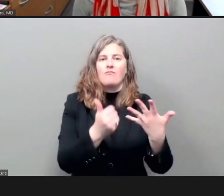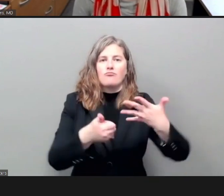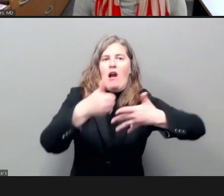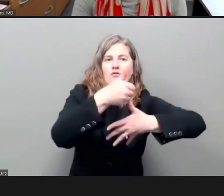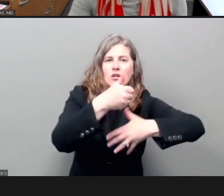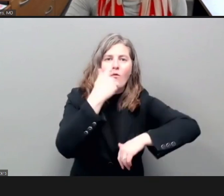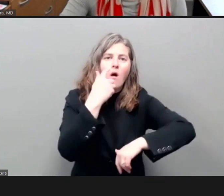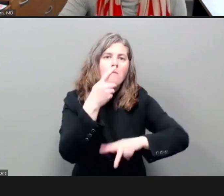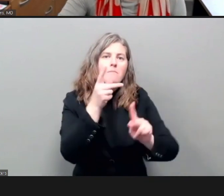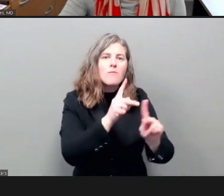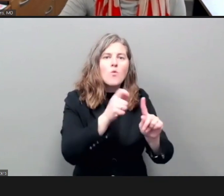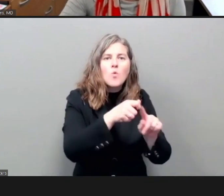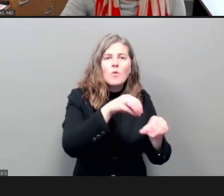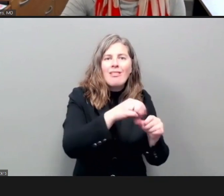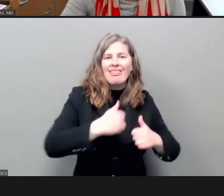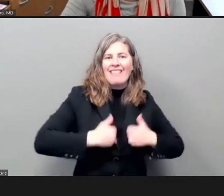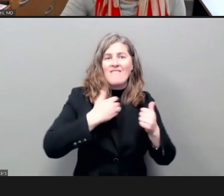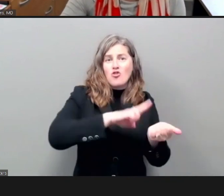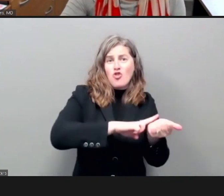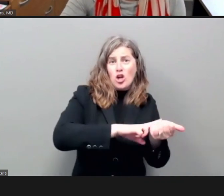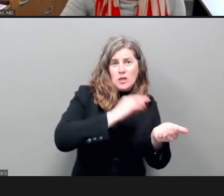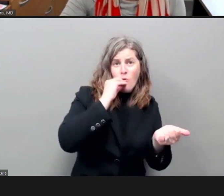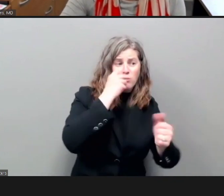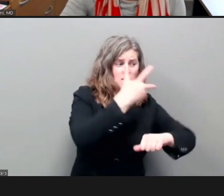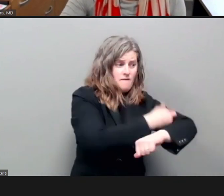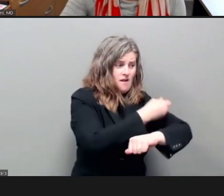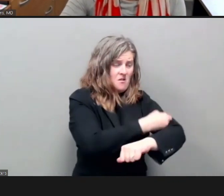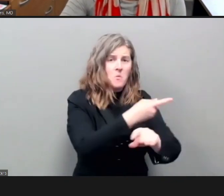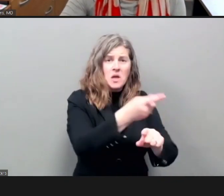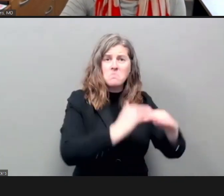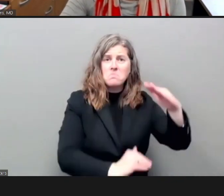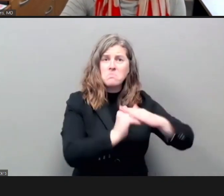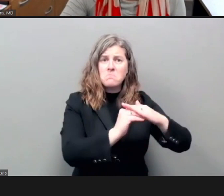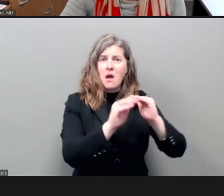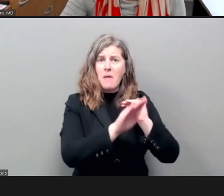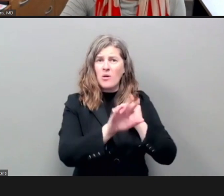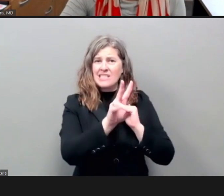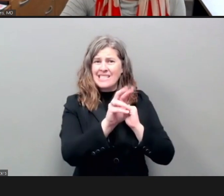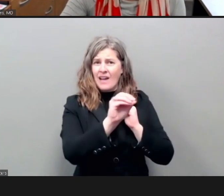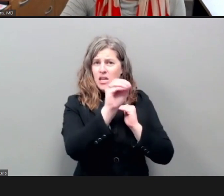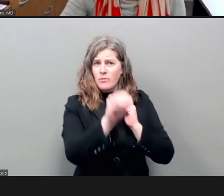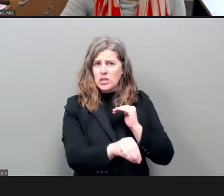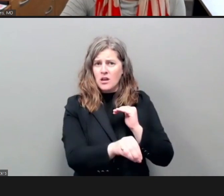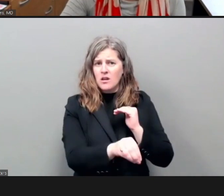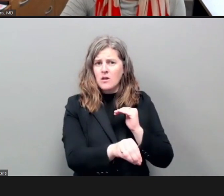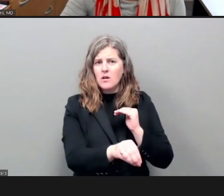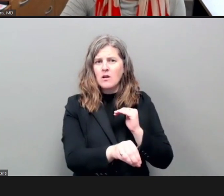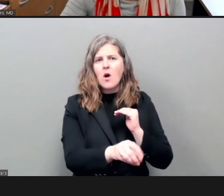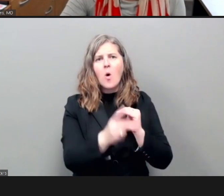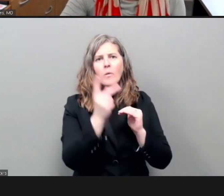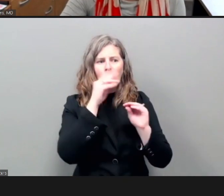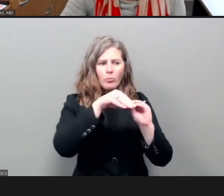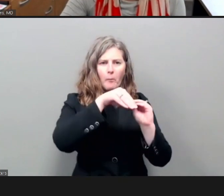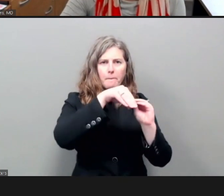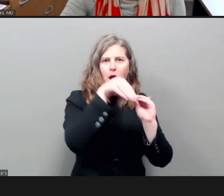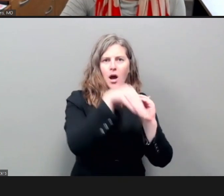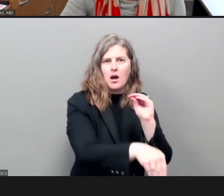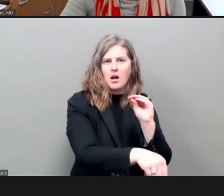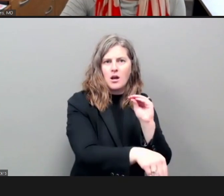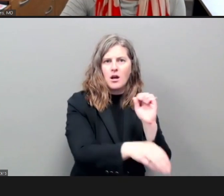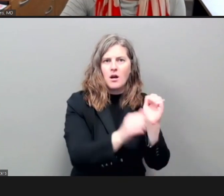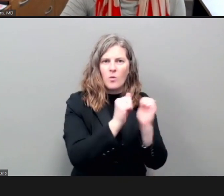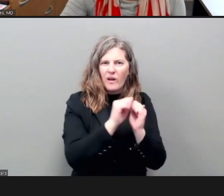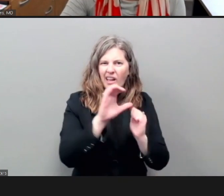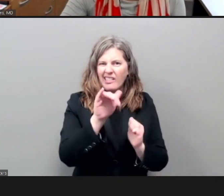people in nursing homes first, when we got to about 70%, we began to see this sort of meteoric drop in